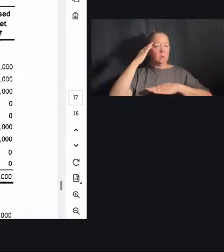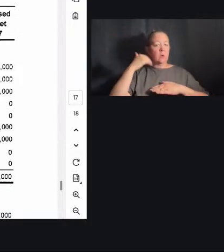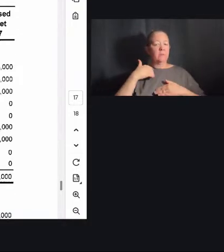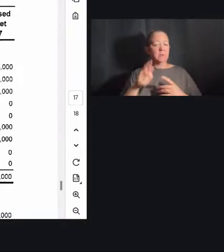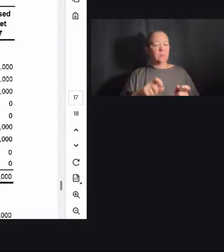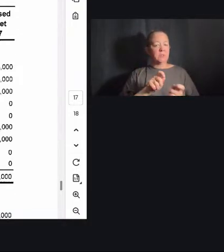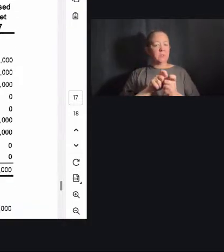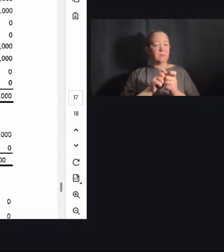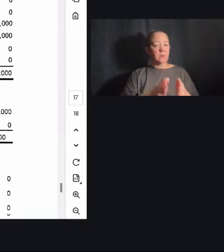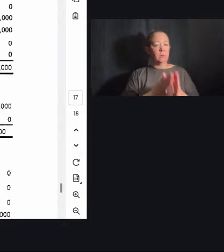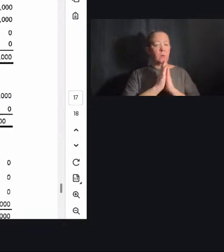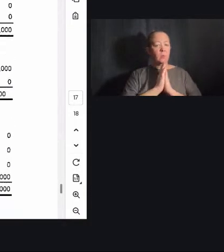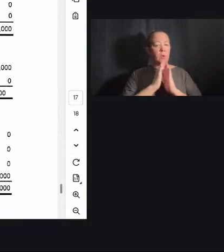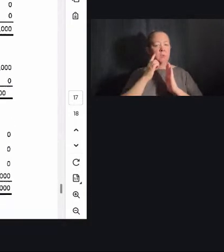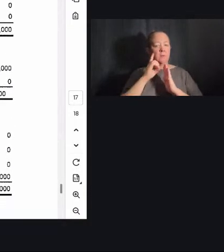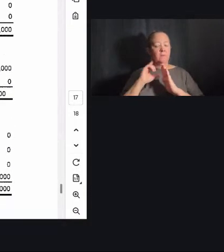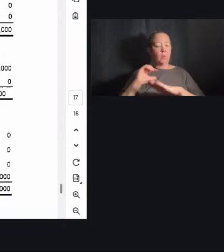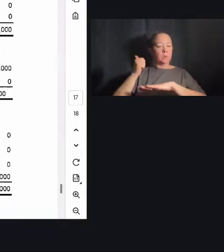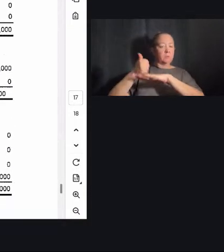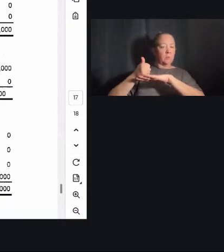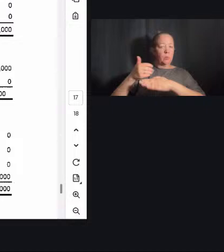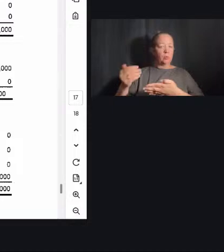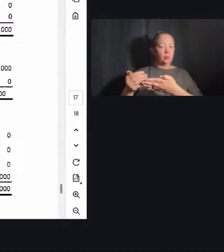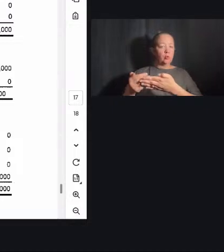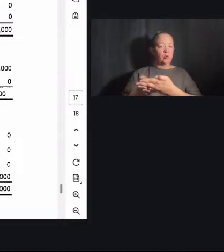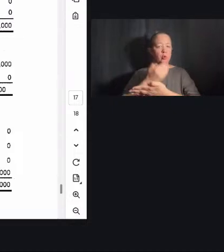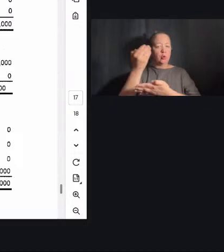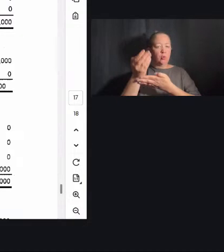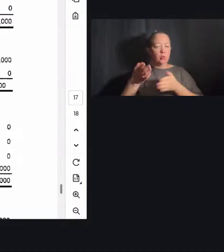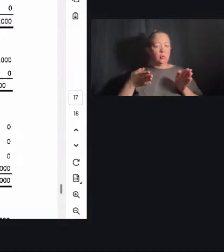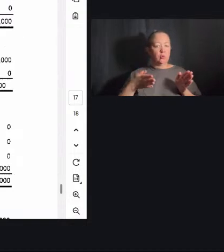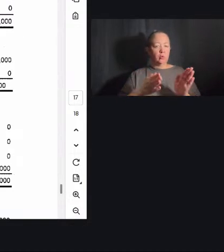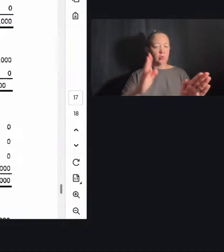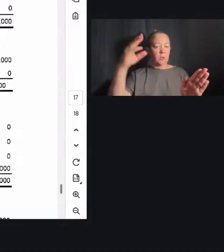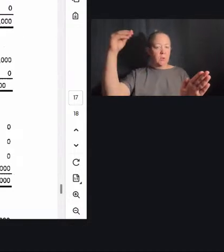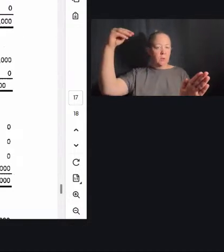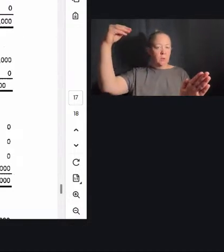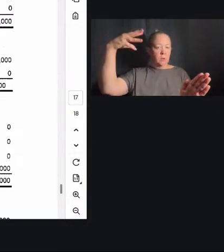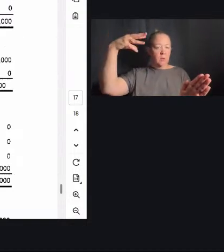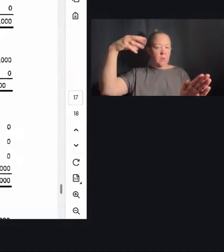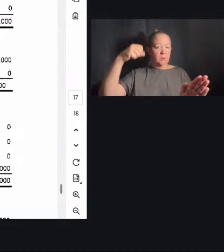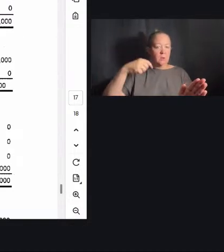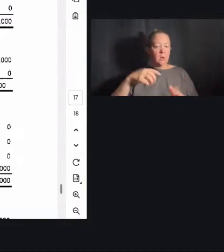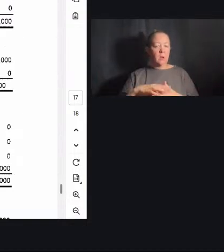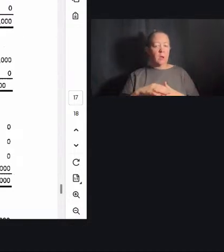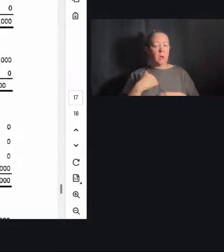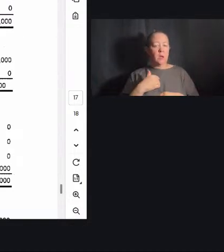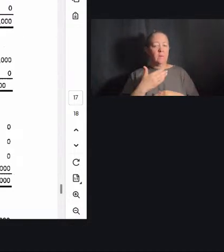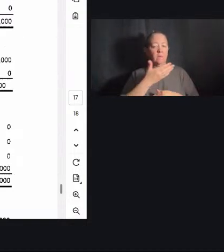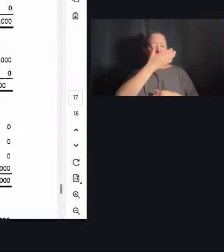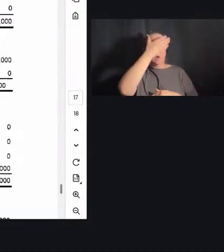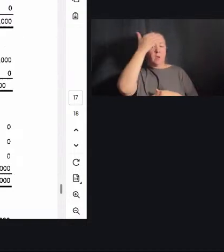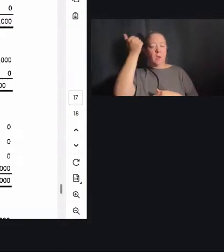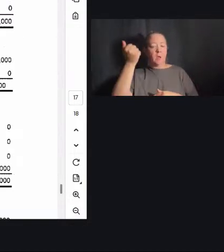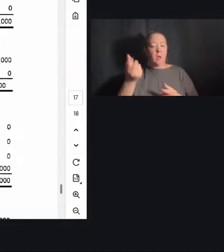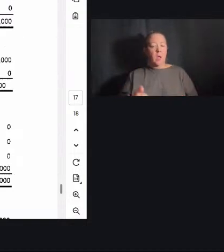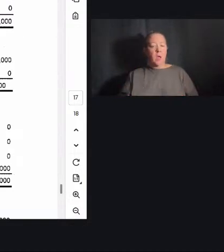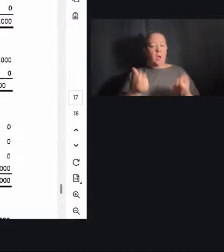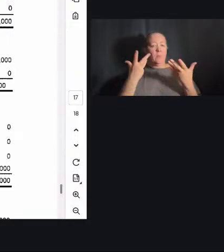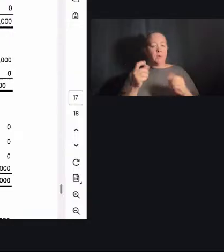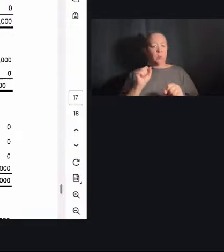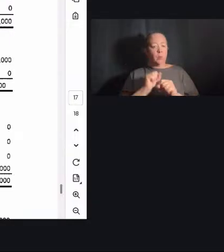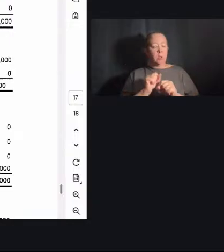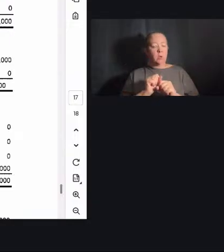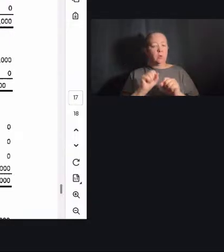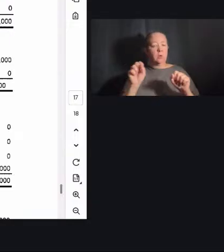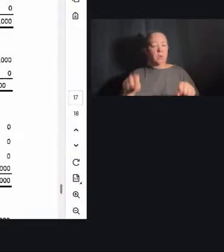new streetlights. I've forgotten how much work you can get out of that 25,000, so to understand that a